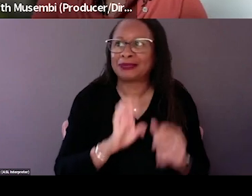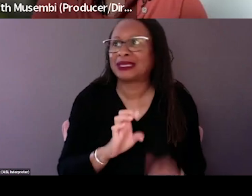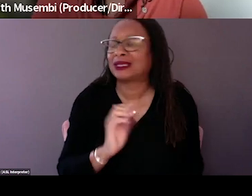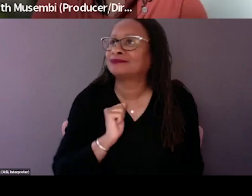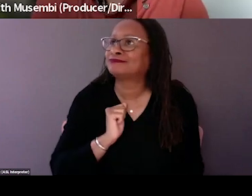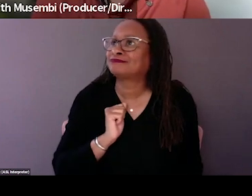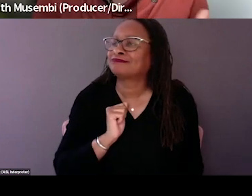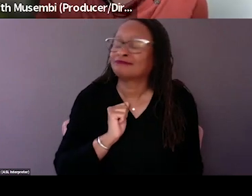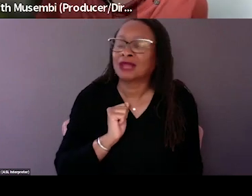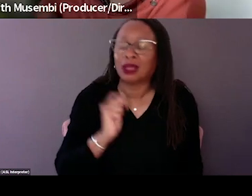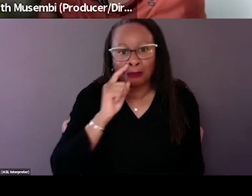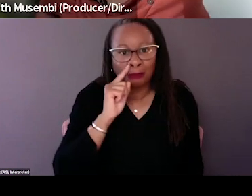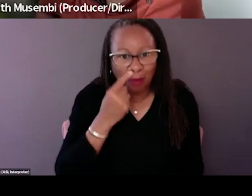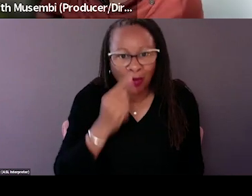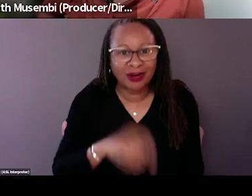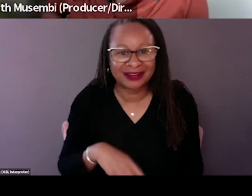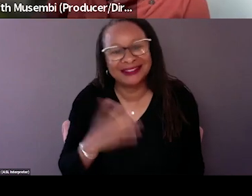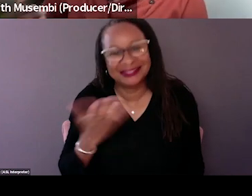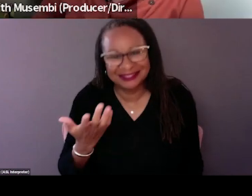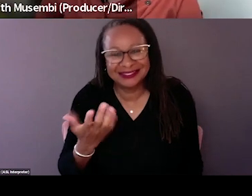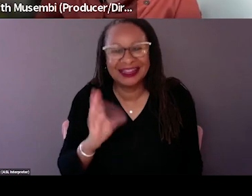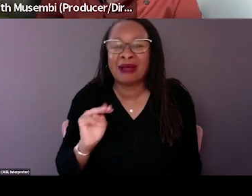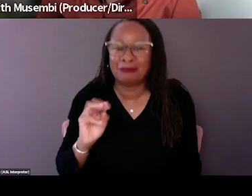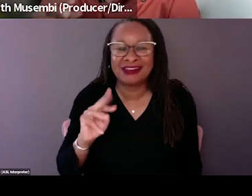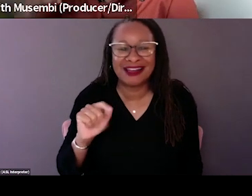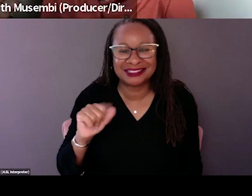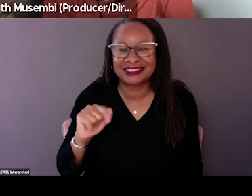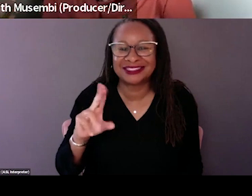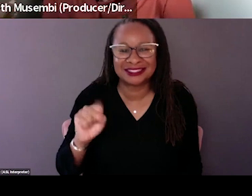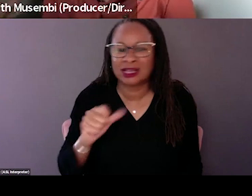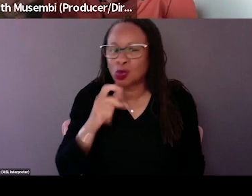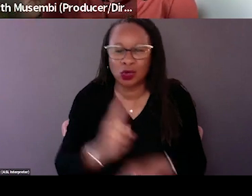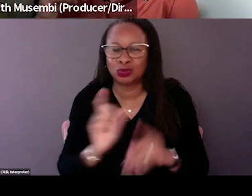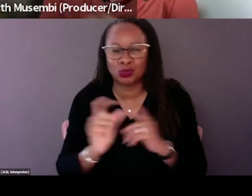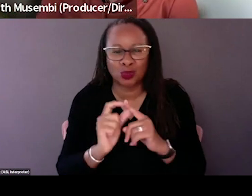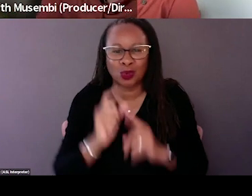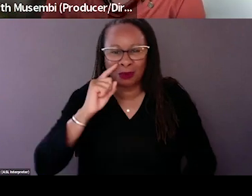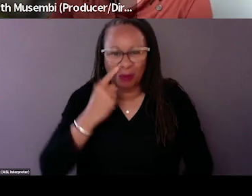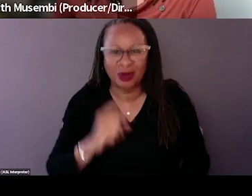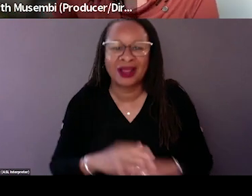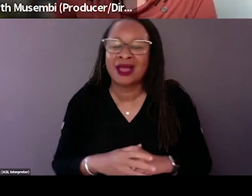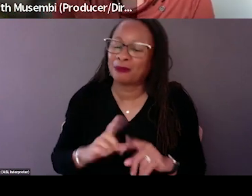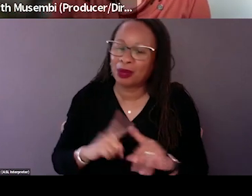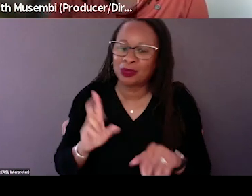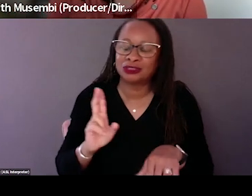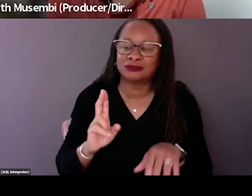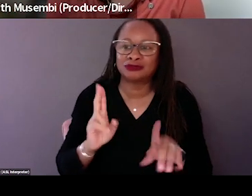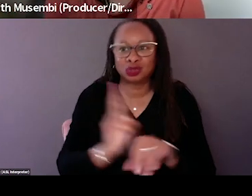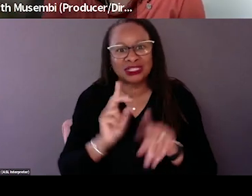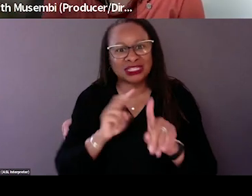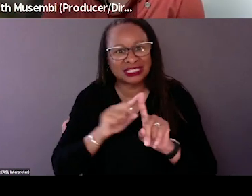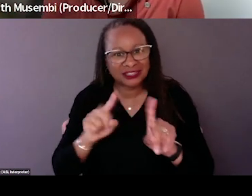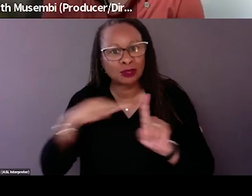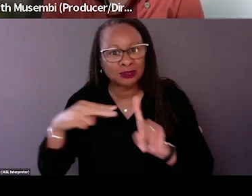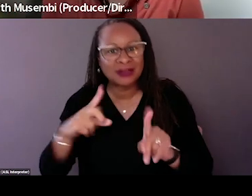monotonous, or I'm not going to use the word boring, but pretty soon it becomes predictable. But then when you're using different perspectives, different voices, it looks